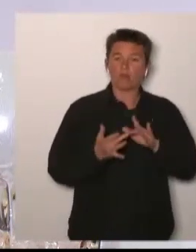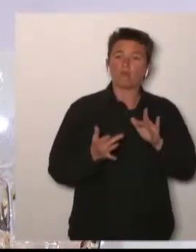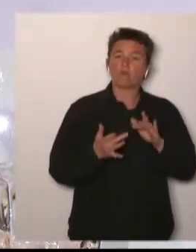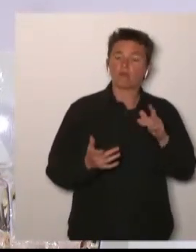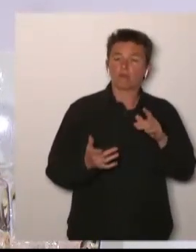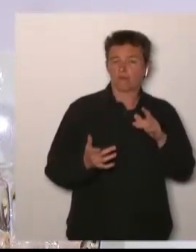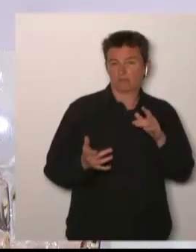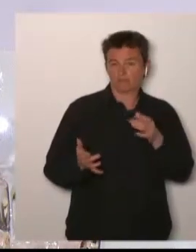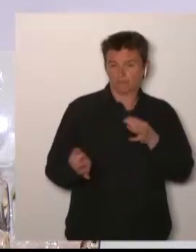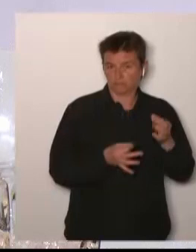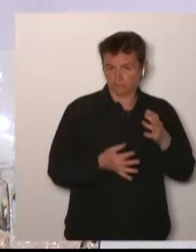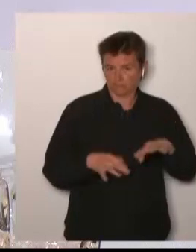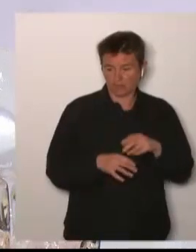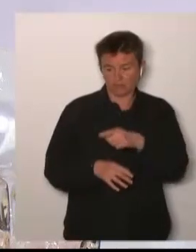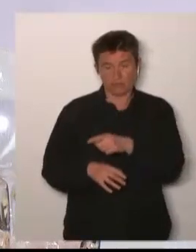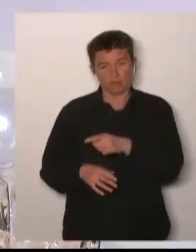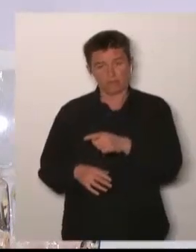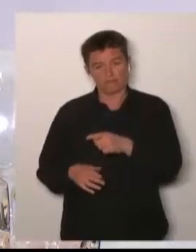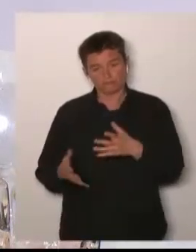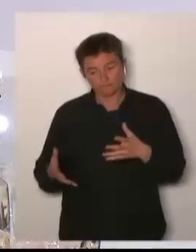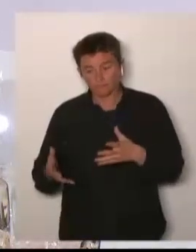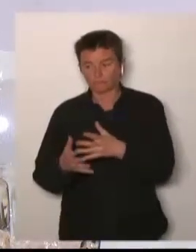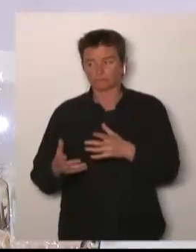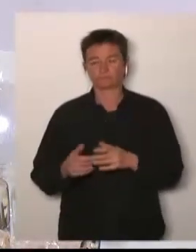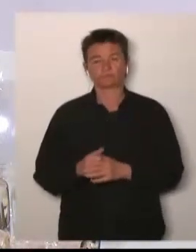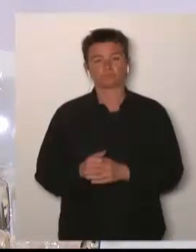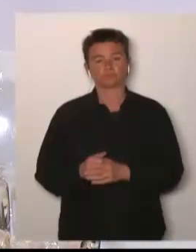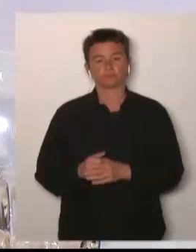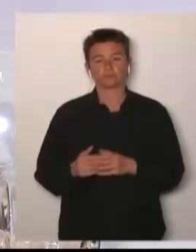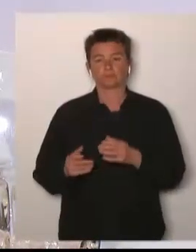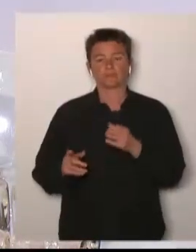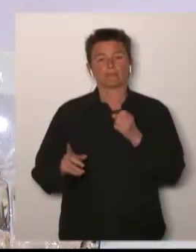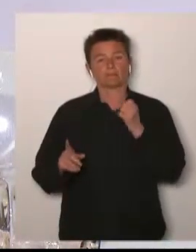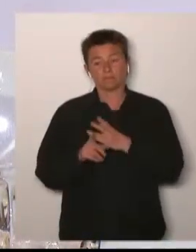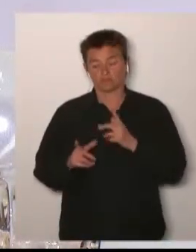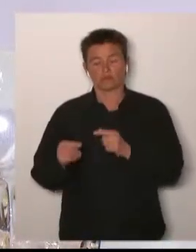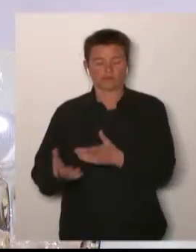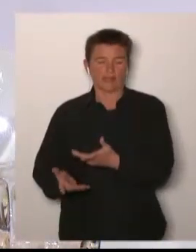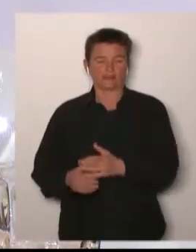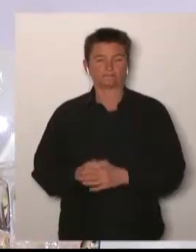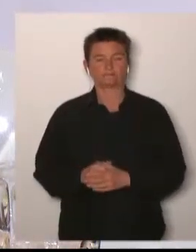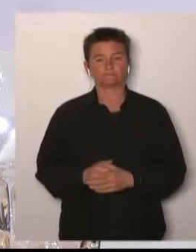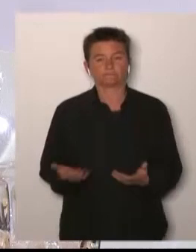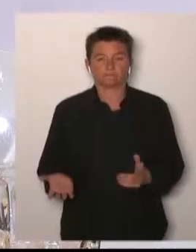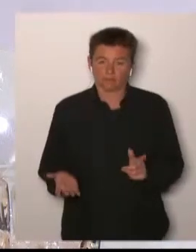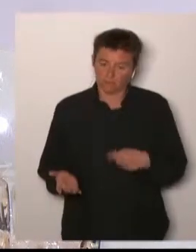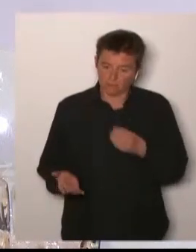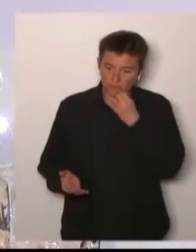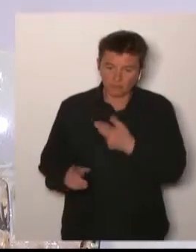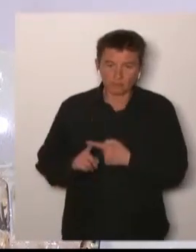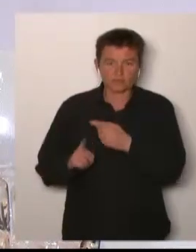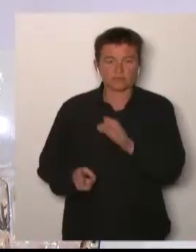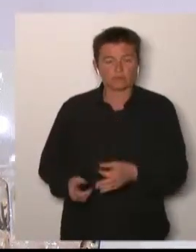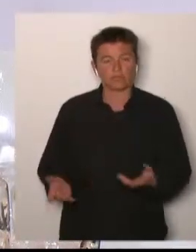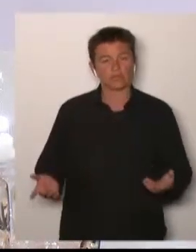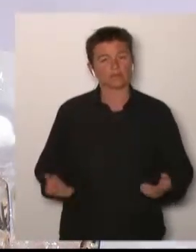serve the objectives, the common objectives of the cancer mission. Now, of course, this is encouraging. It's called, they're